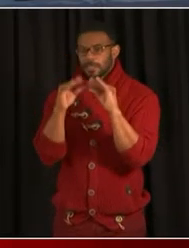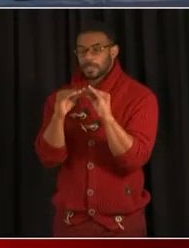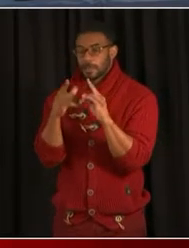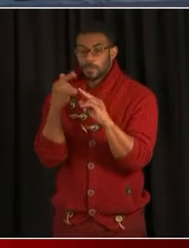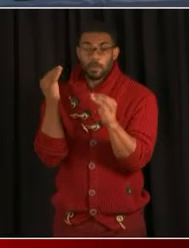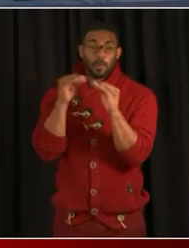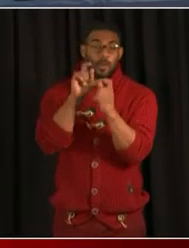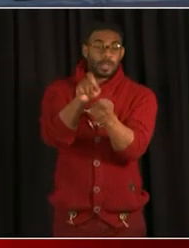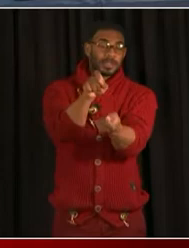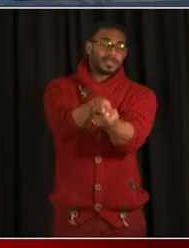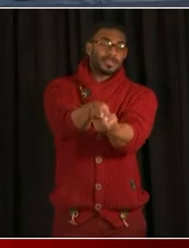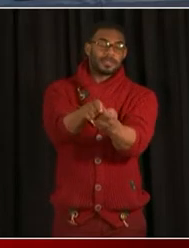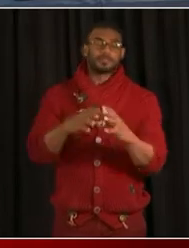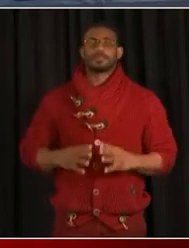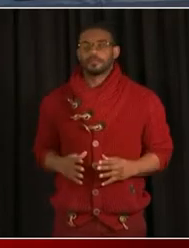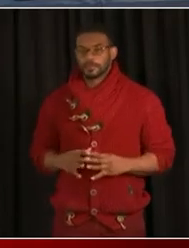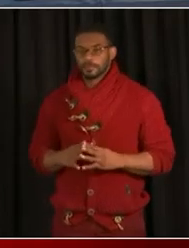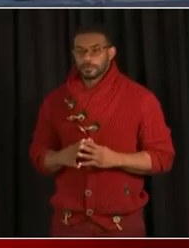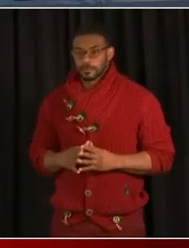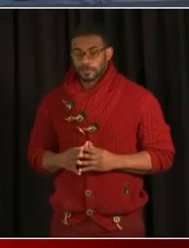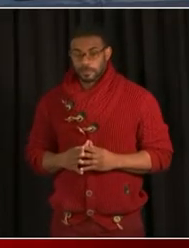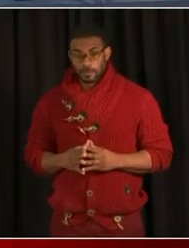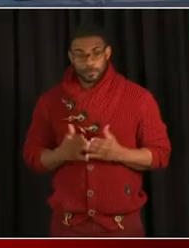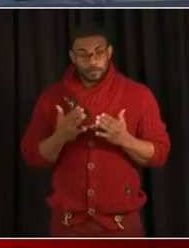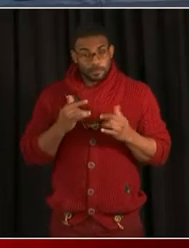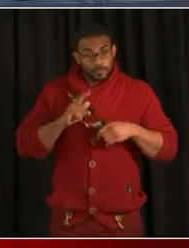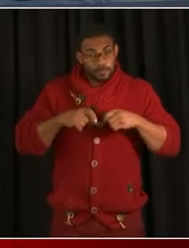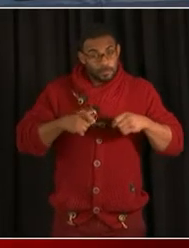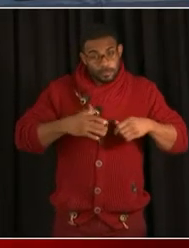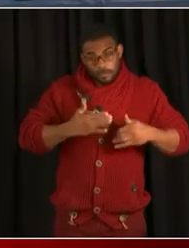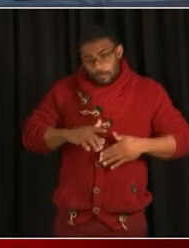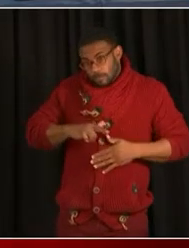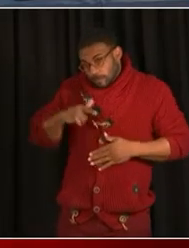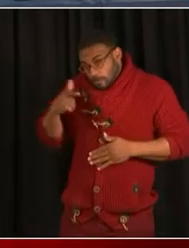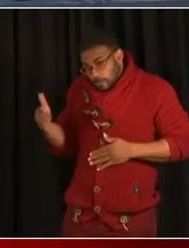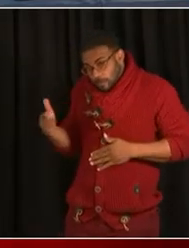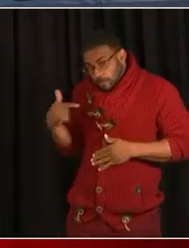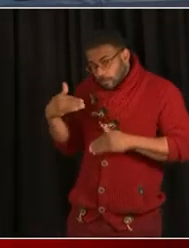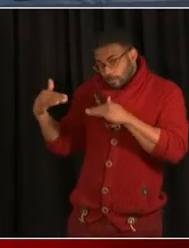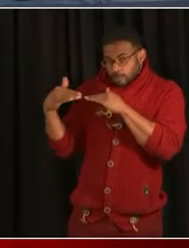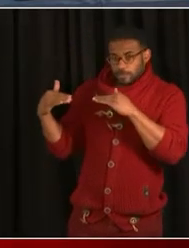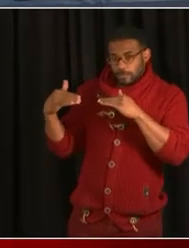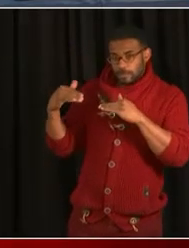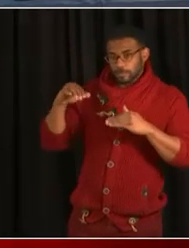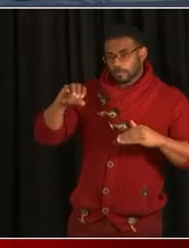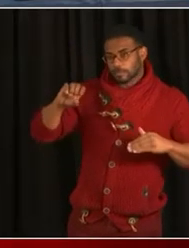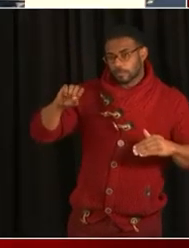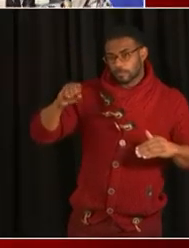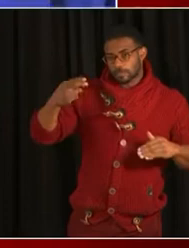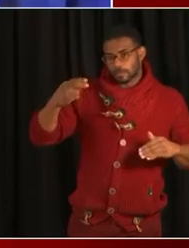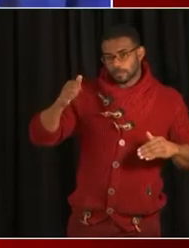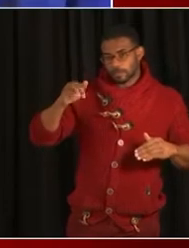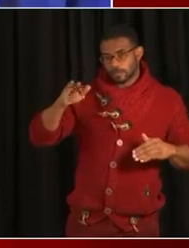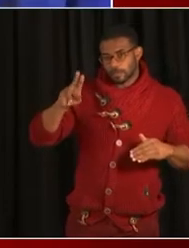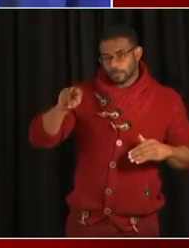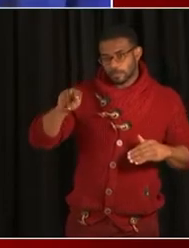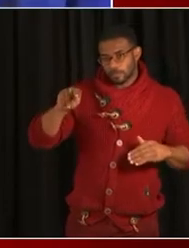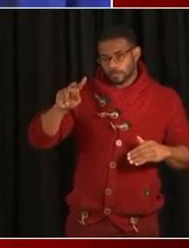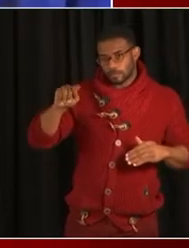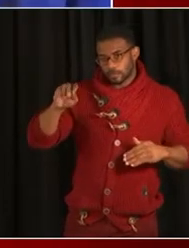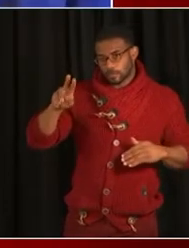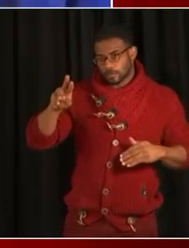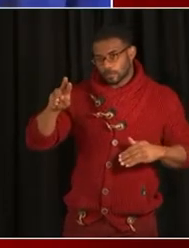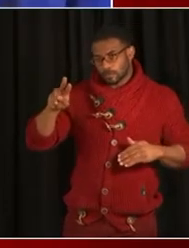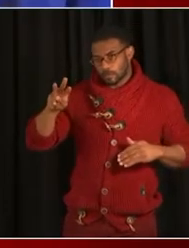information sessions for more details. And with that, I'd like to go ahead and pass it on to my colleague, Director Townsend. Thank